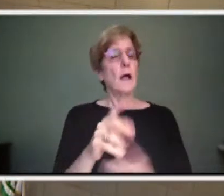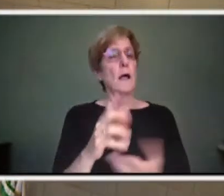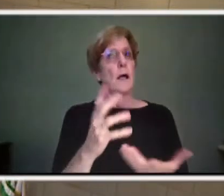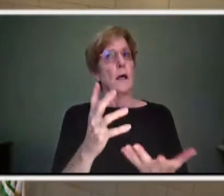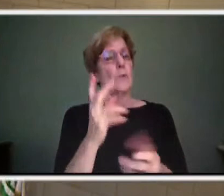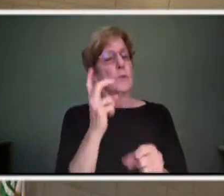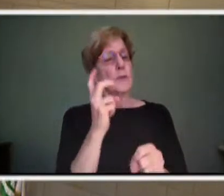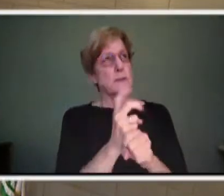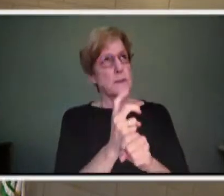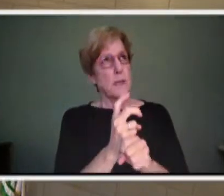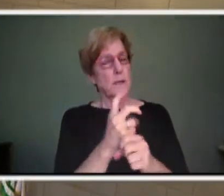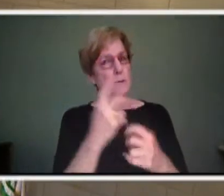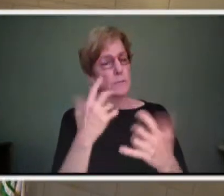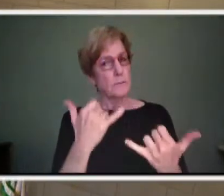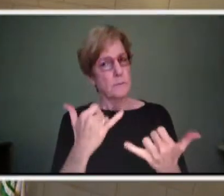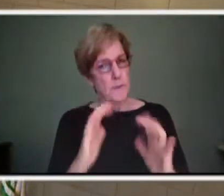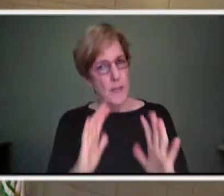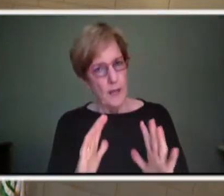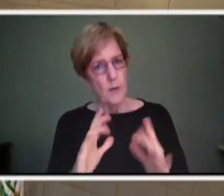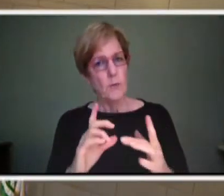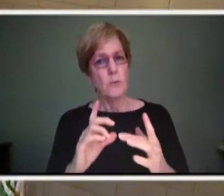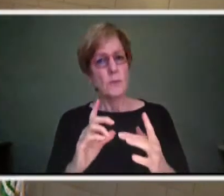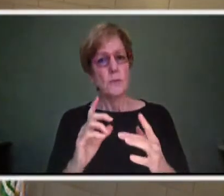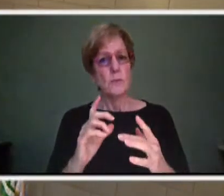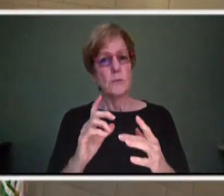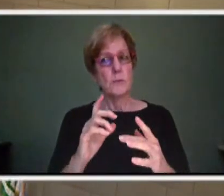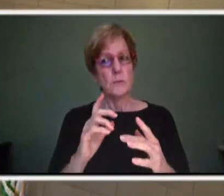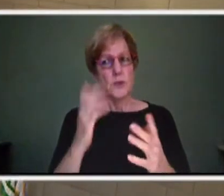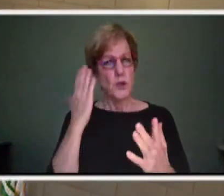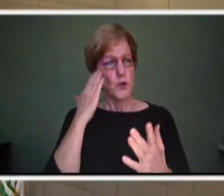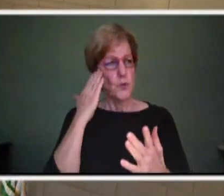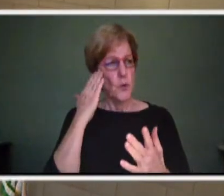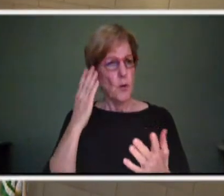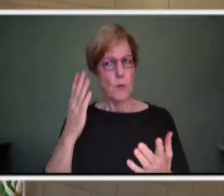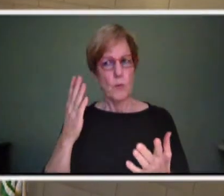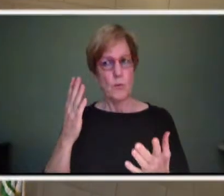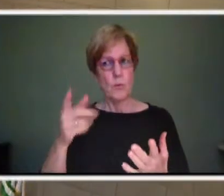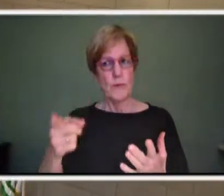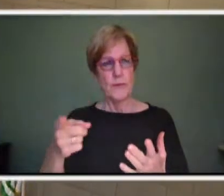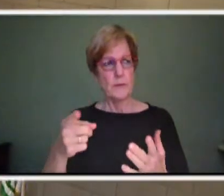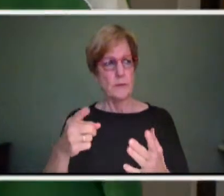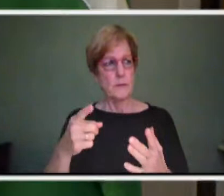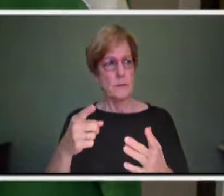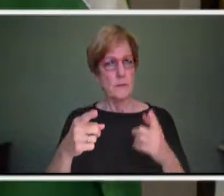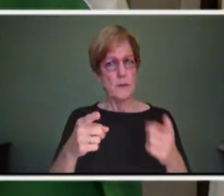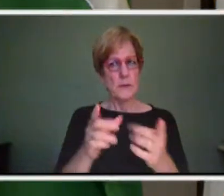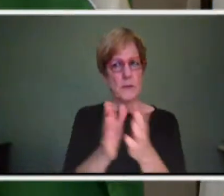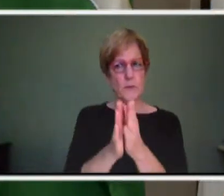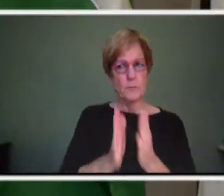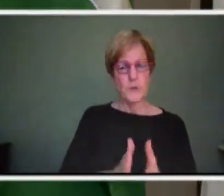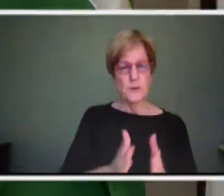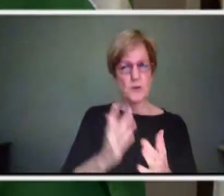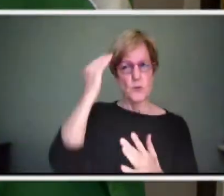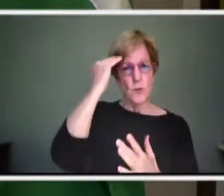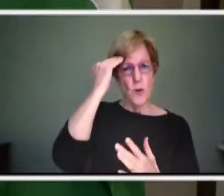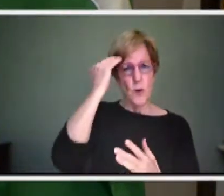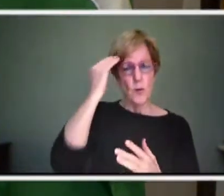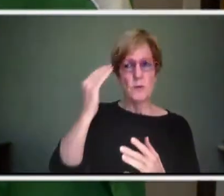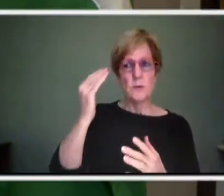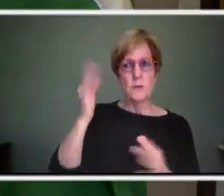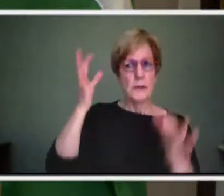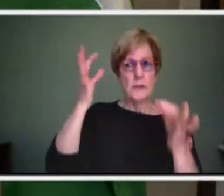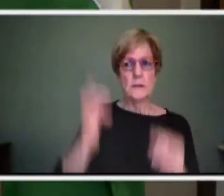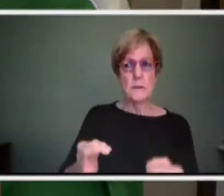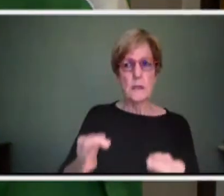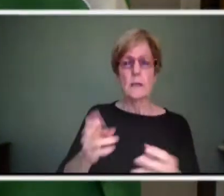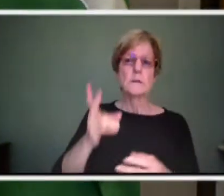right? And so did anyone know this was coming? Does the petitioner know and has decided to roll the dice, or